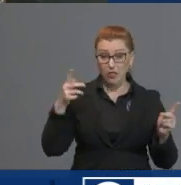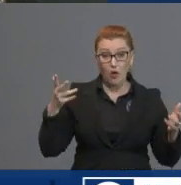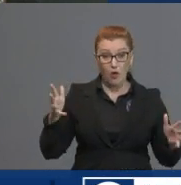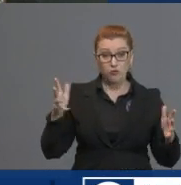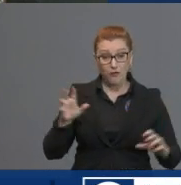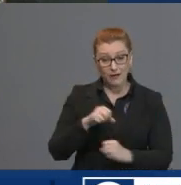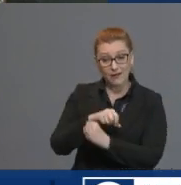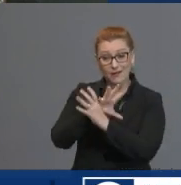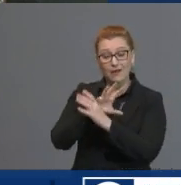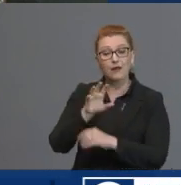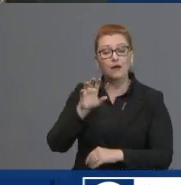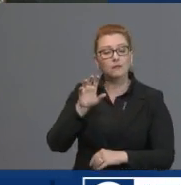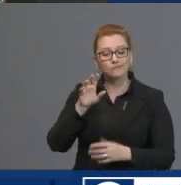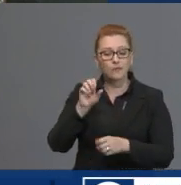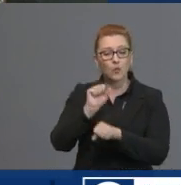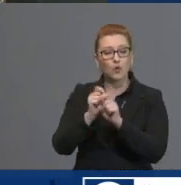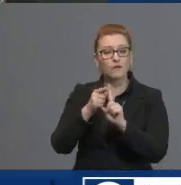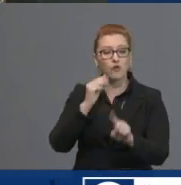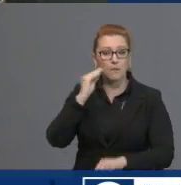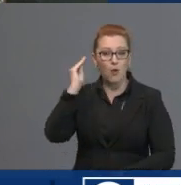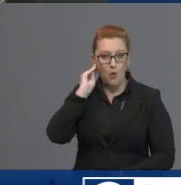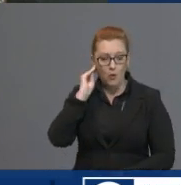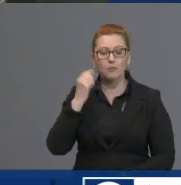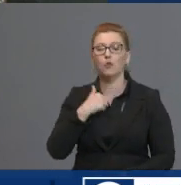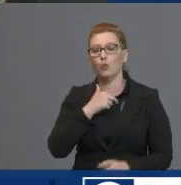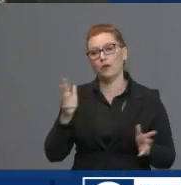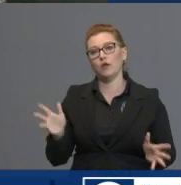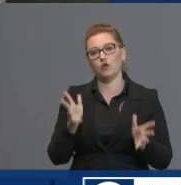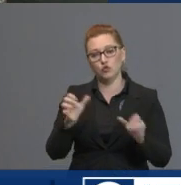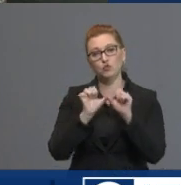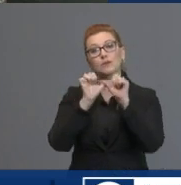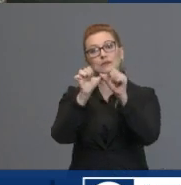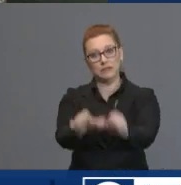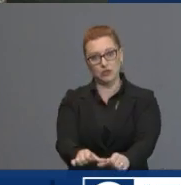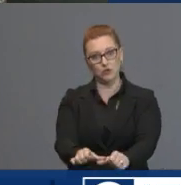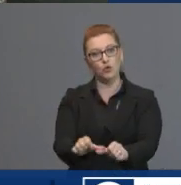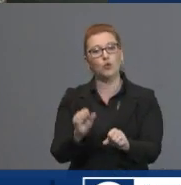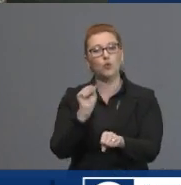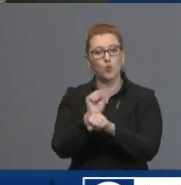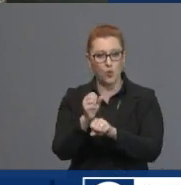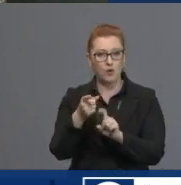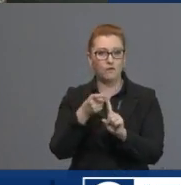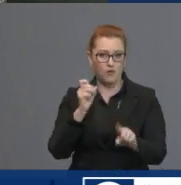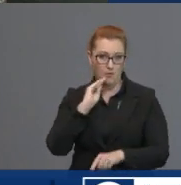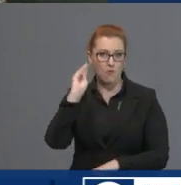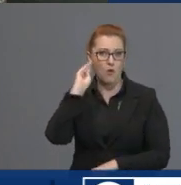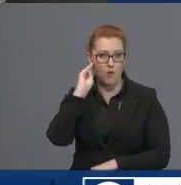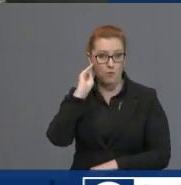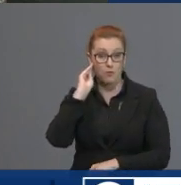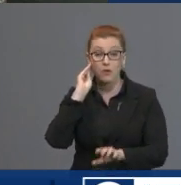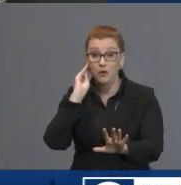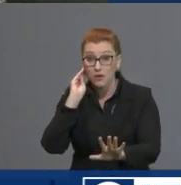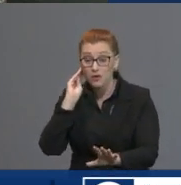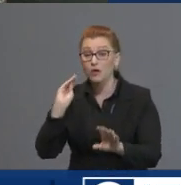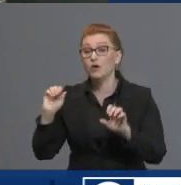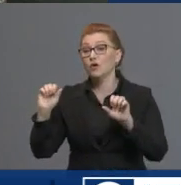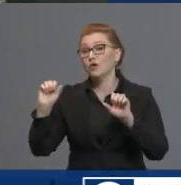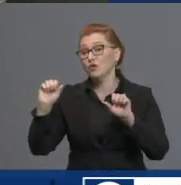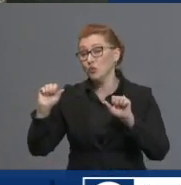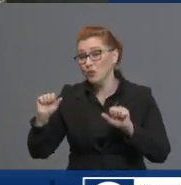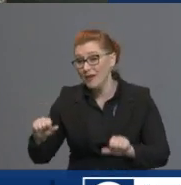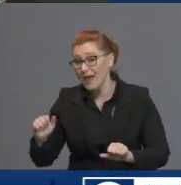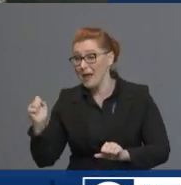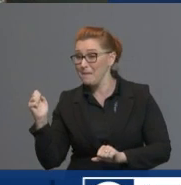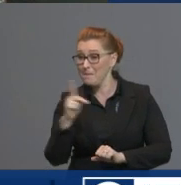guidance, they would encourage you to continue to telework wherever possible. You can also return to work